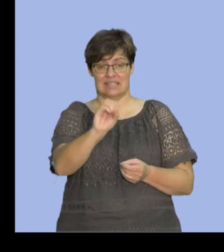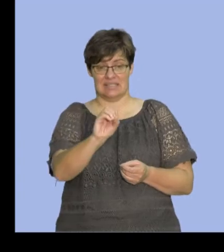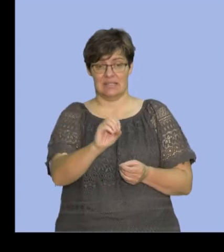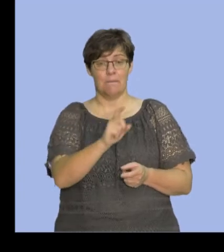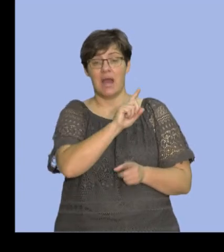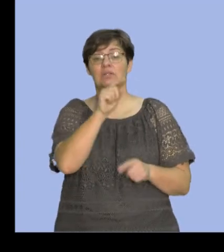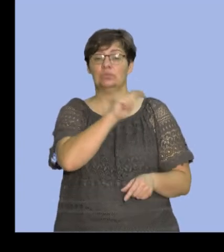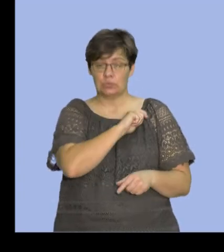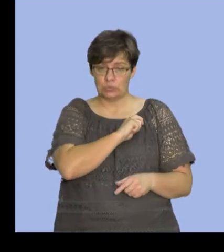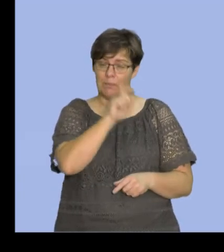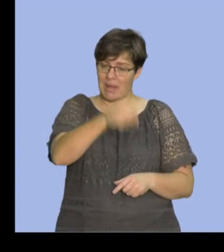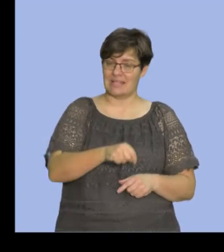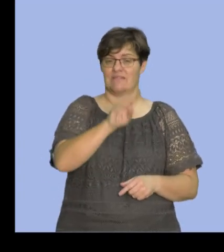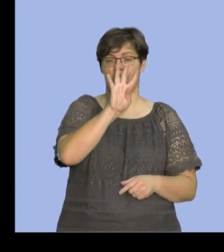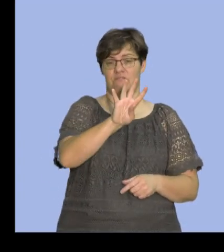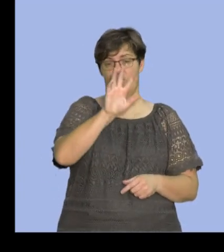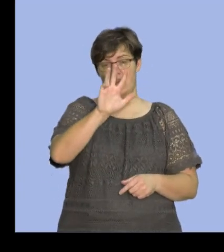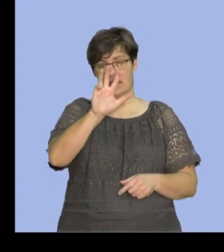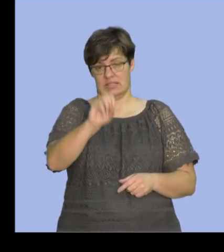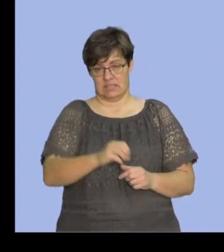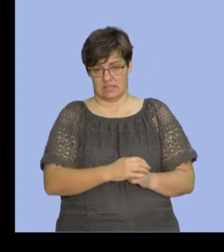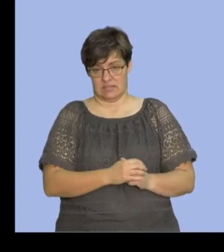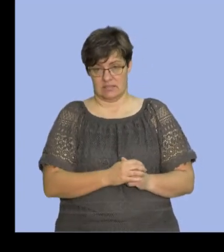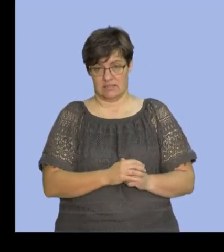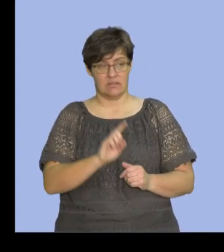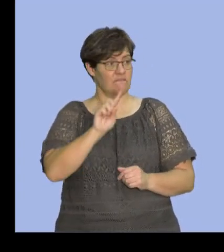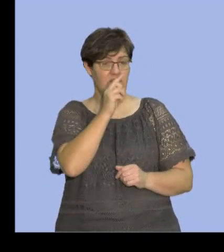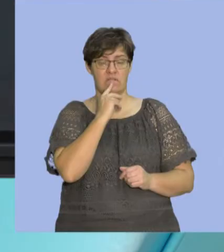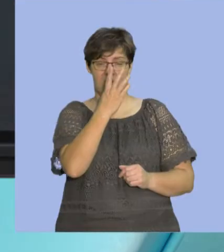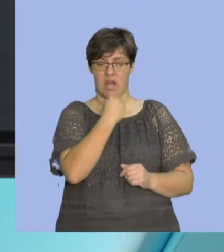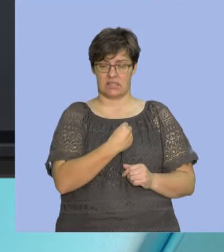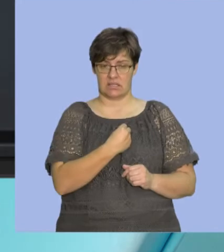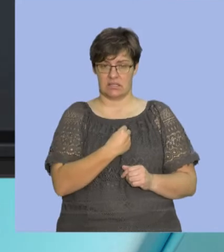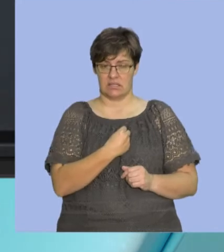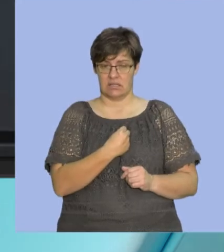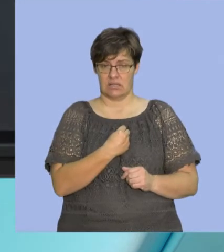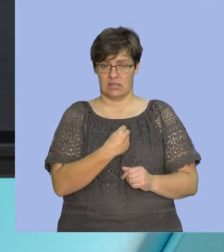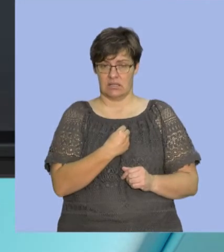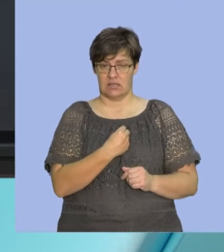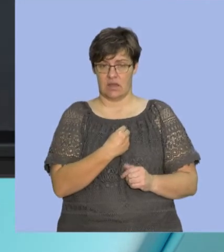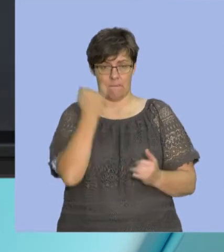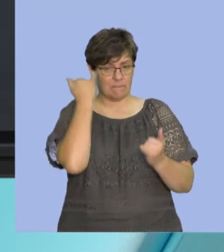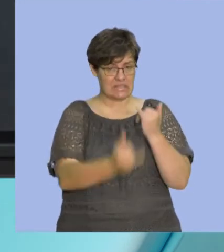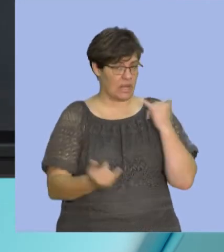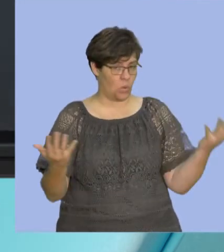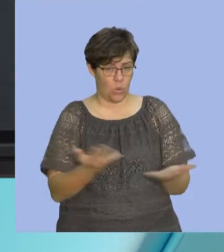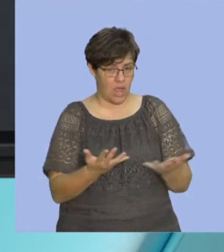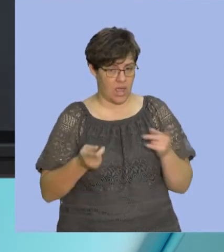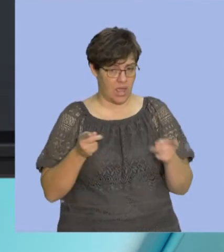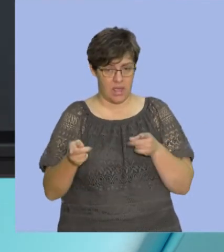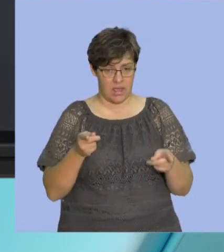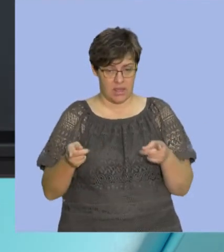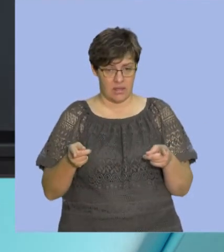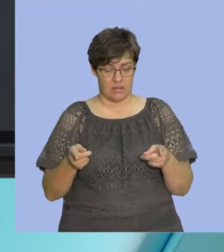instead of 490. First question that you ask yourself, where is the error? The